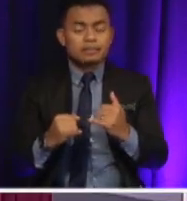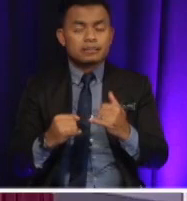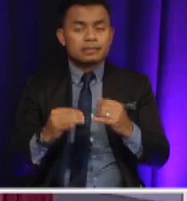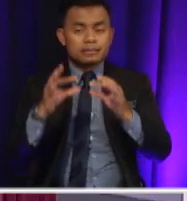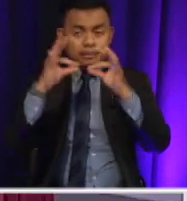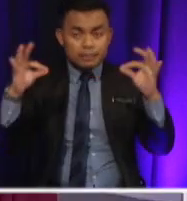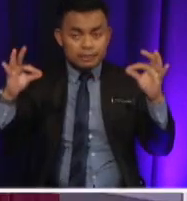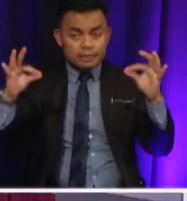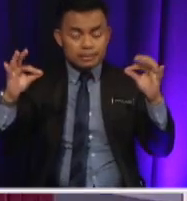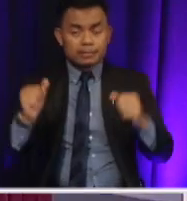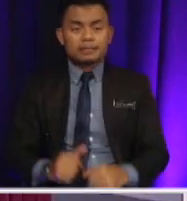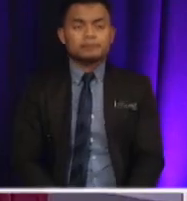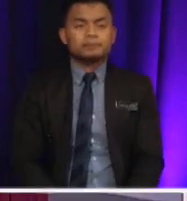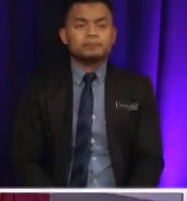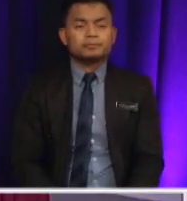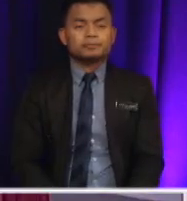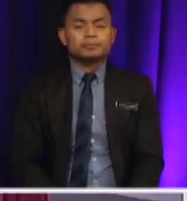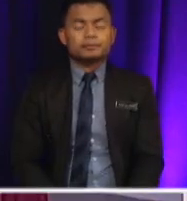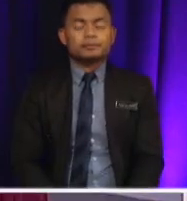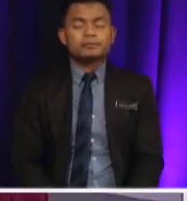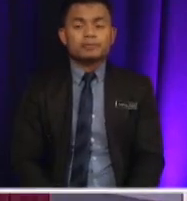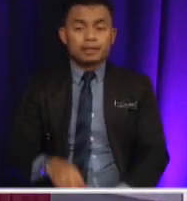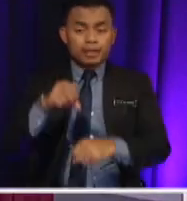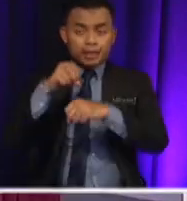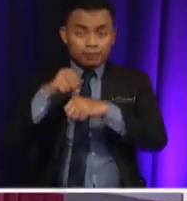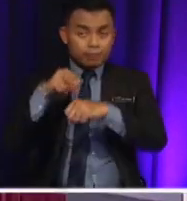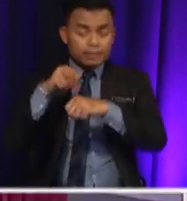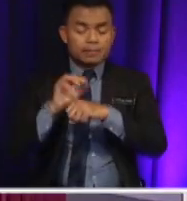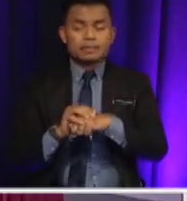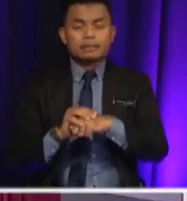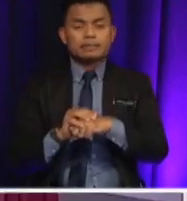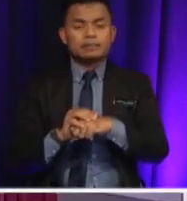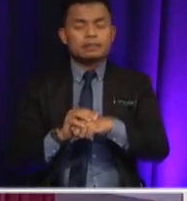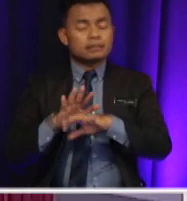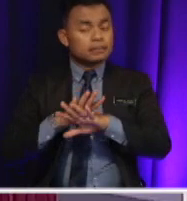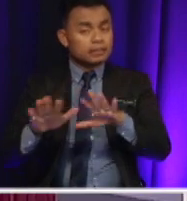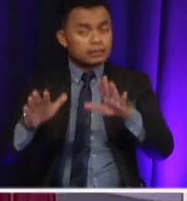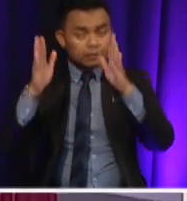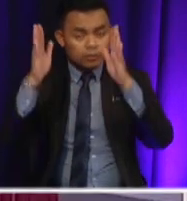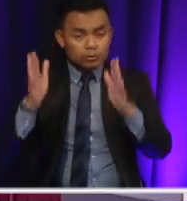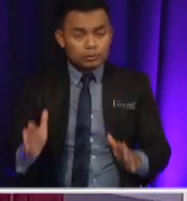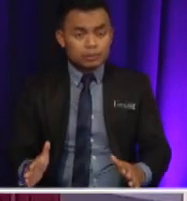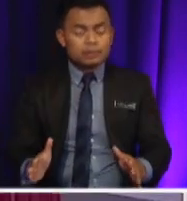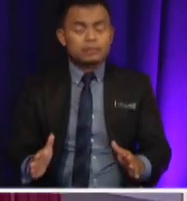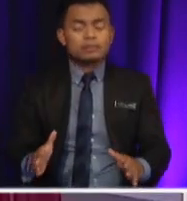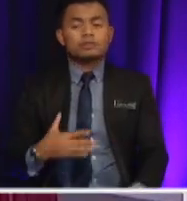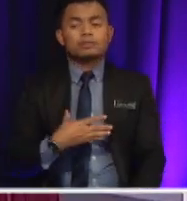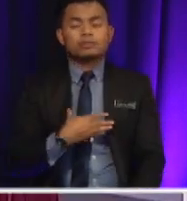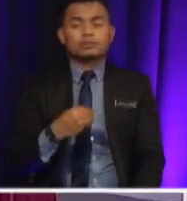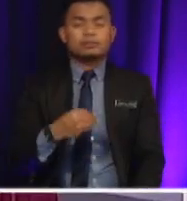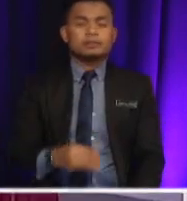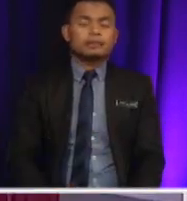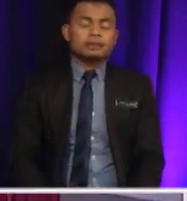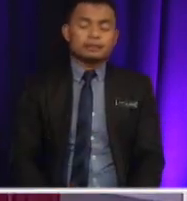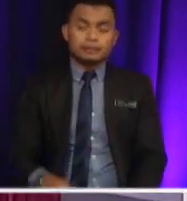sentences or the verbs. The piece of good advice which no one seems to need. That's actually the essence